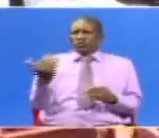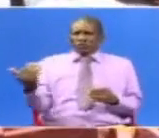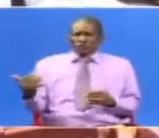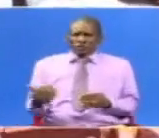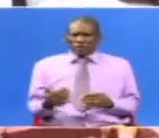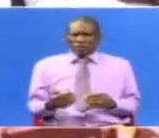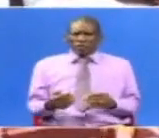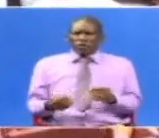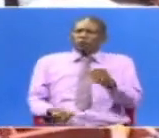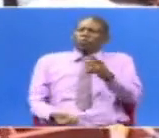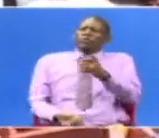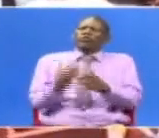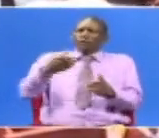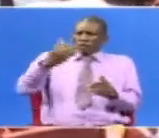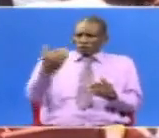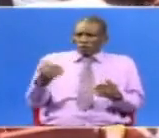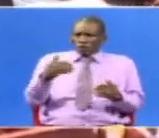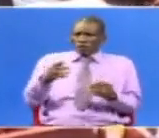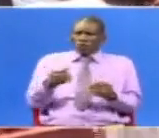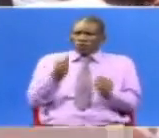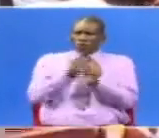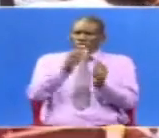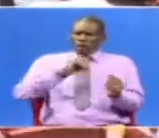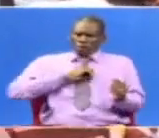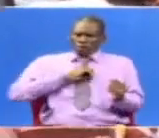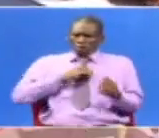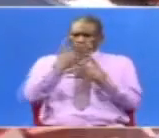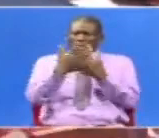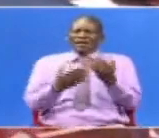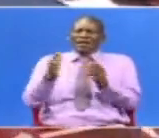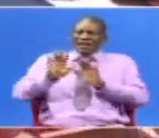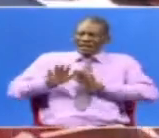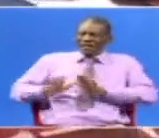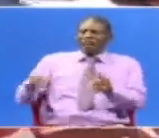We produced our children with our own blood. Let the politician keep his own children.